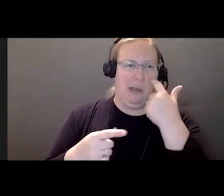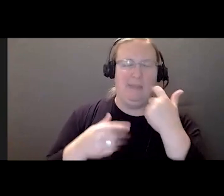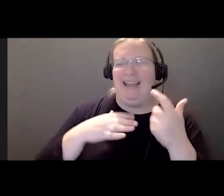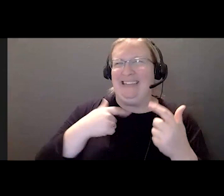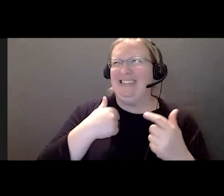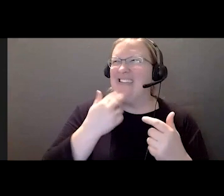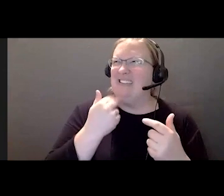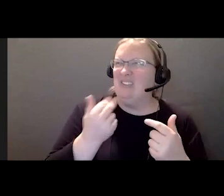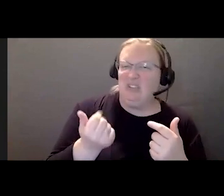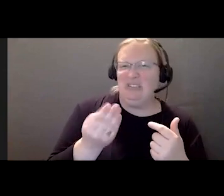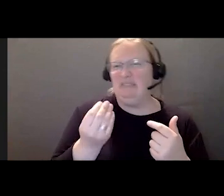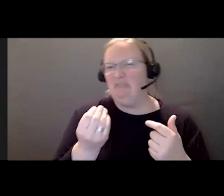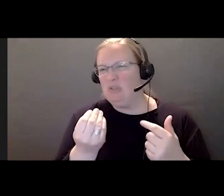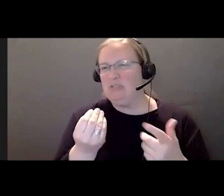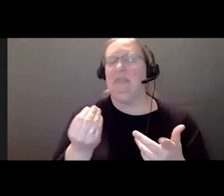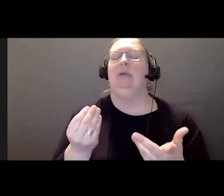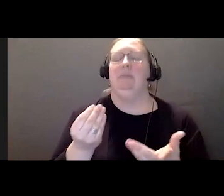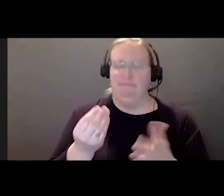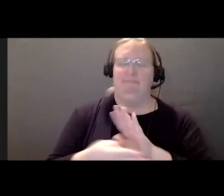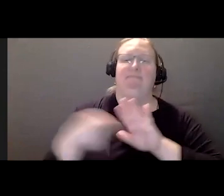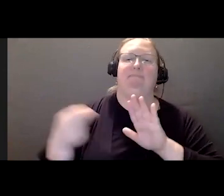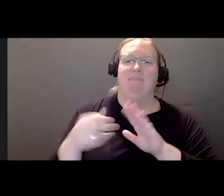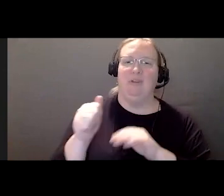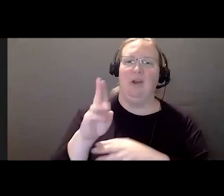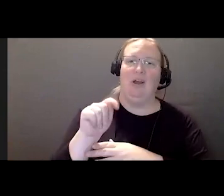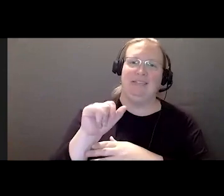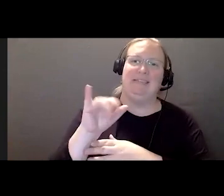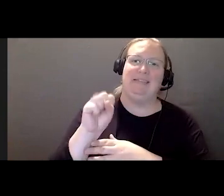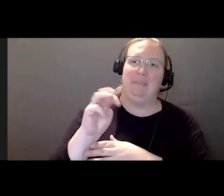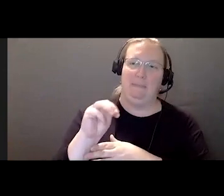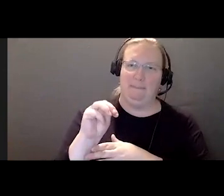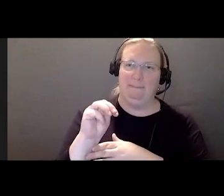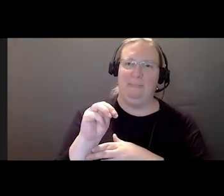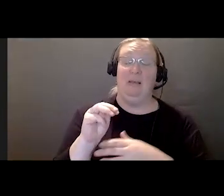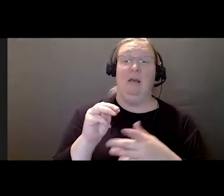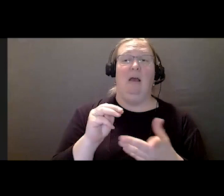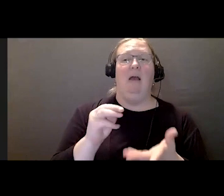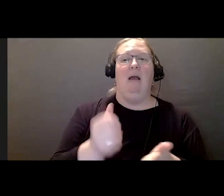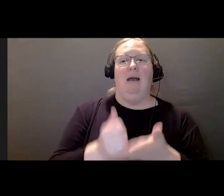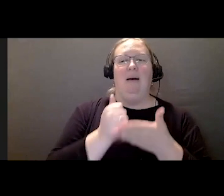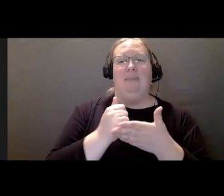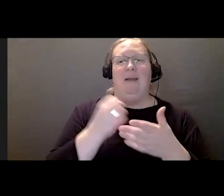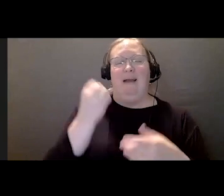This was like a turning on a light for me. It helped me understand what made me tick.